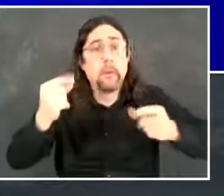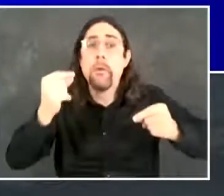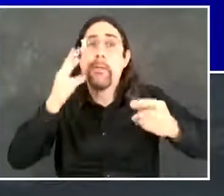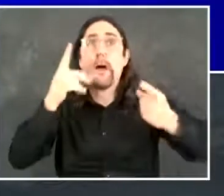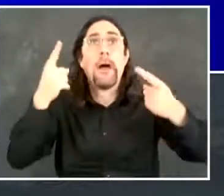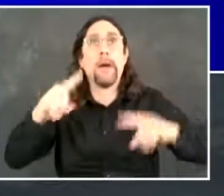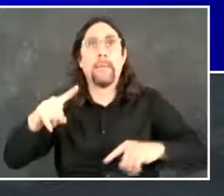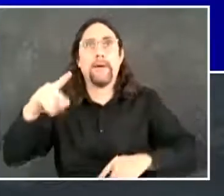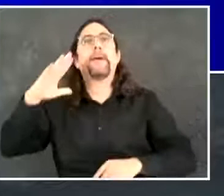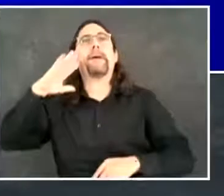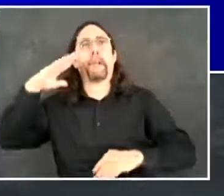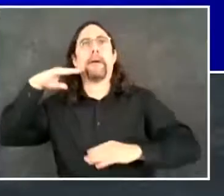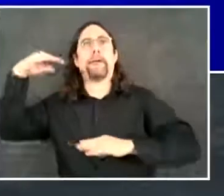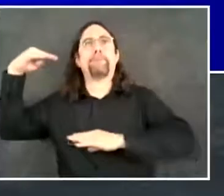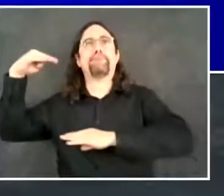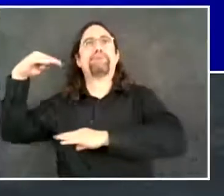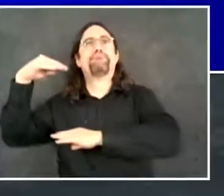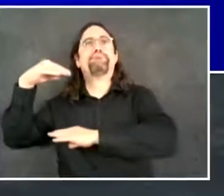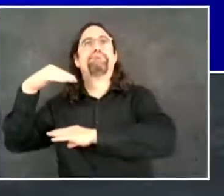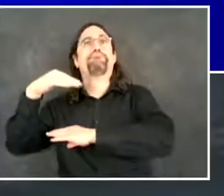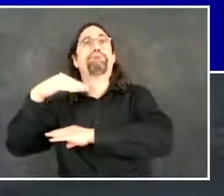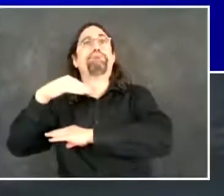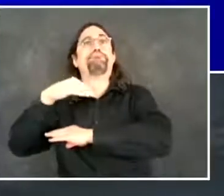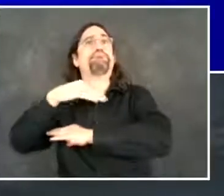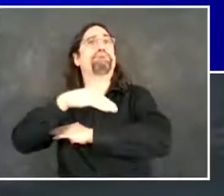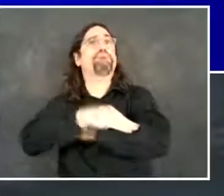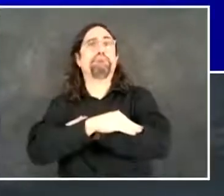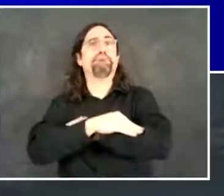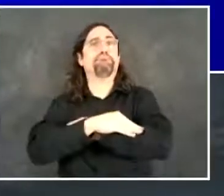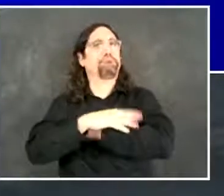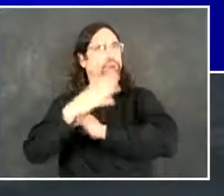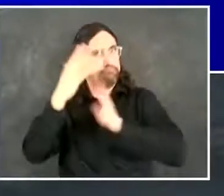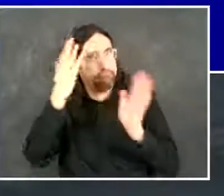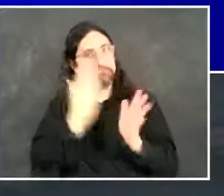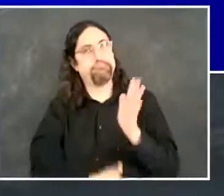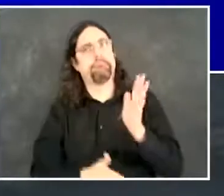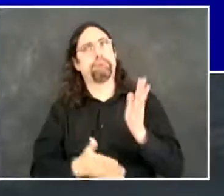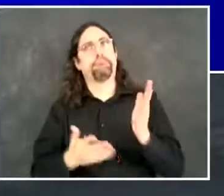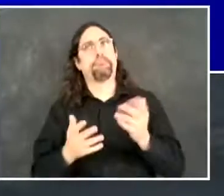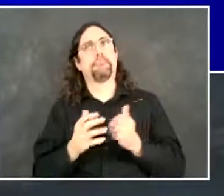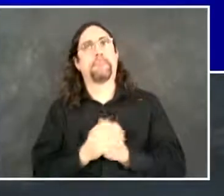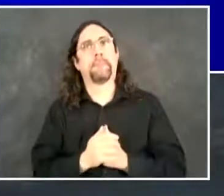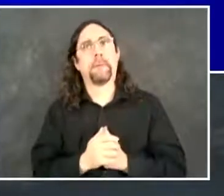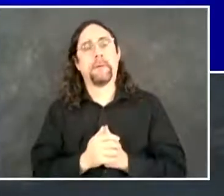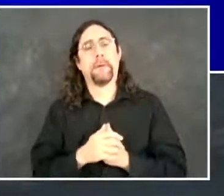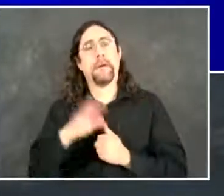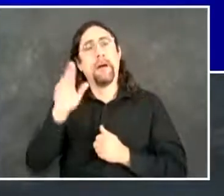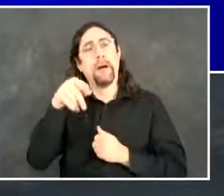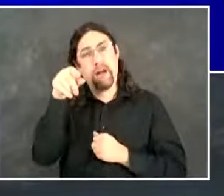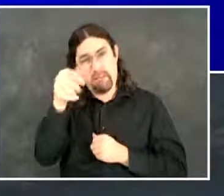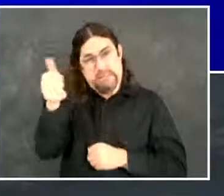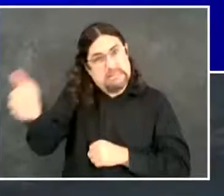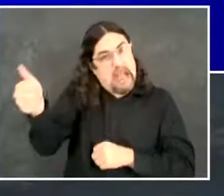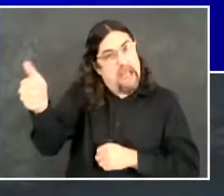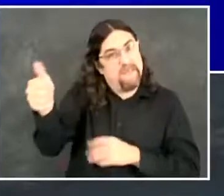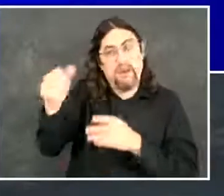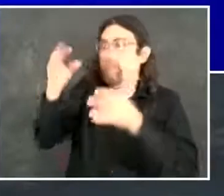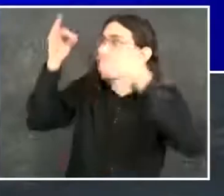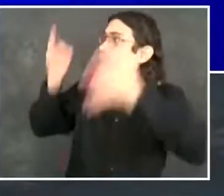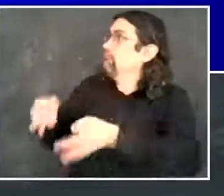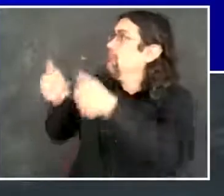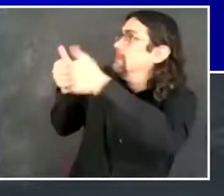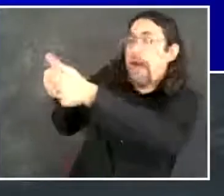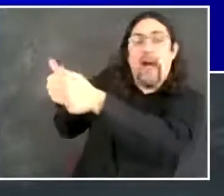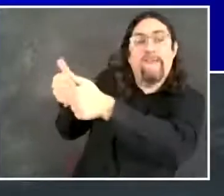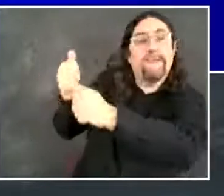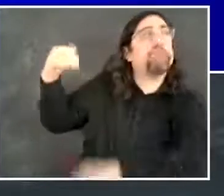was bad enough they had to go into the hospital and be admitted to the hospital for COVID-19. If there were thousands of new positive tests each day, that means